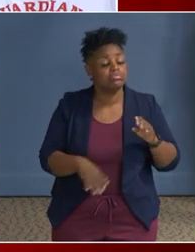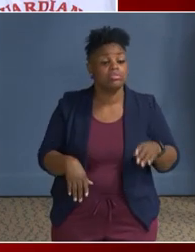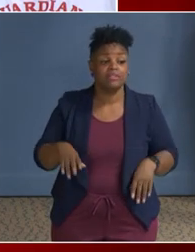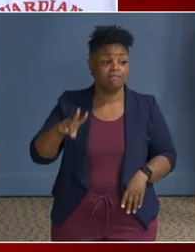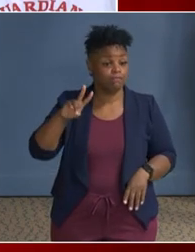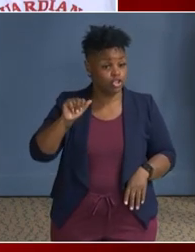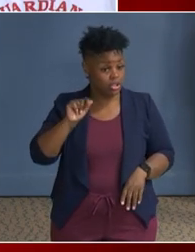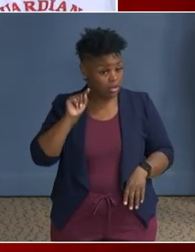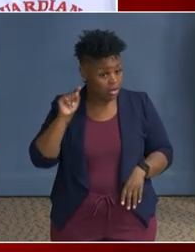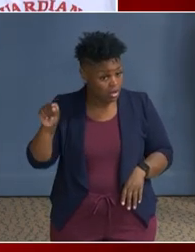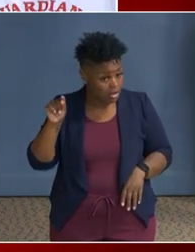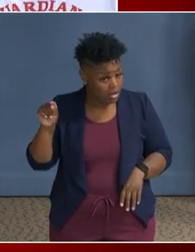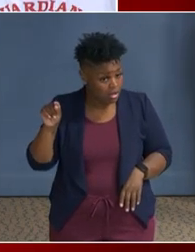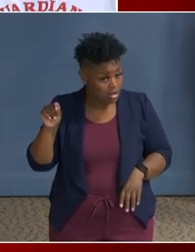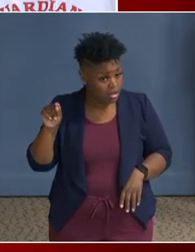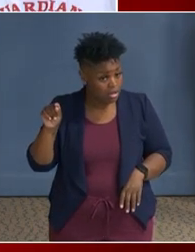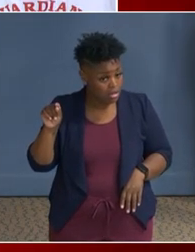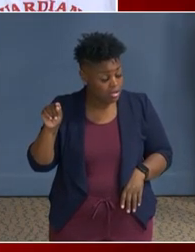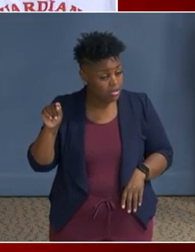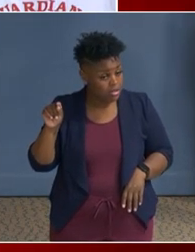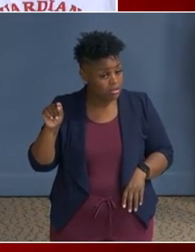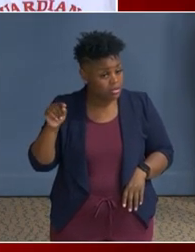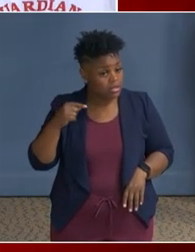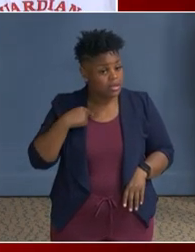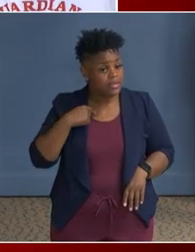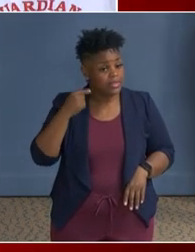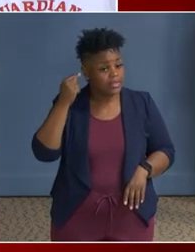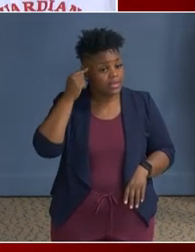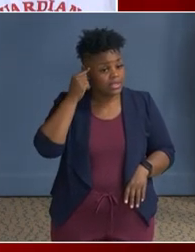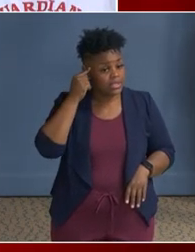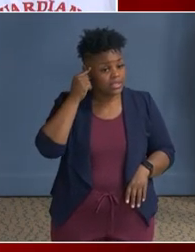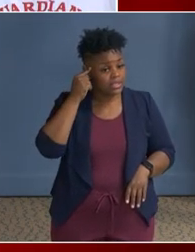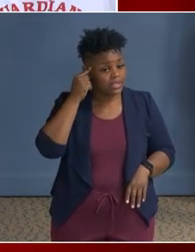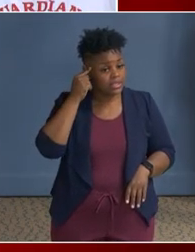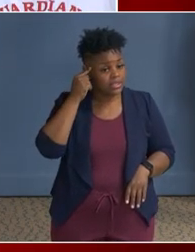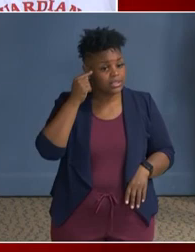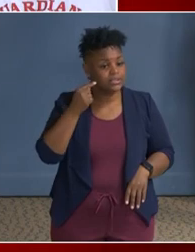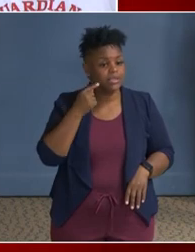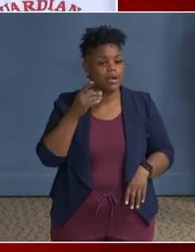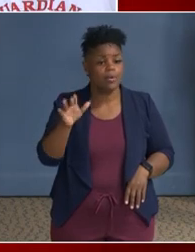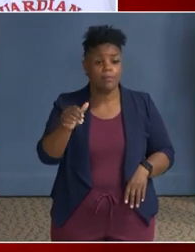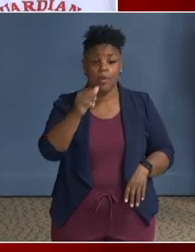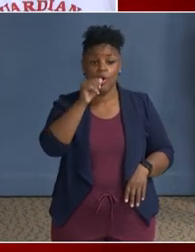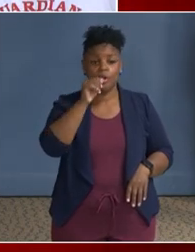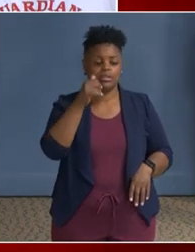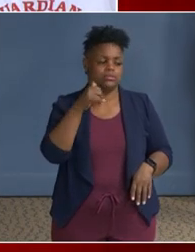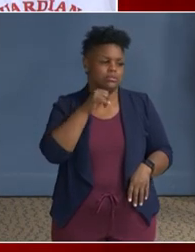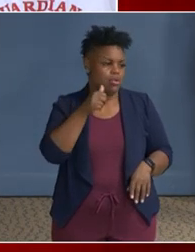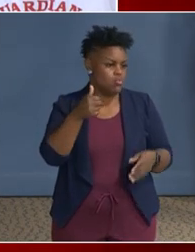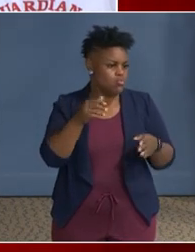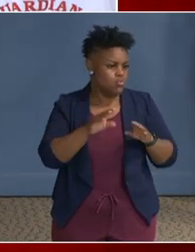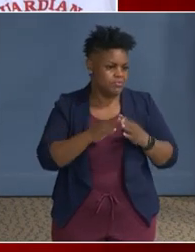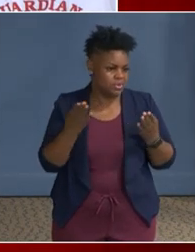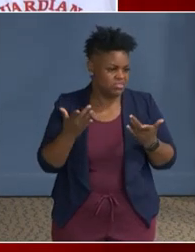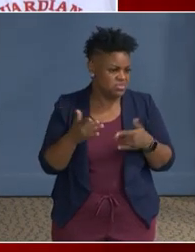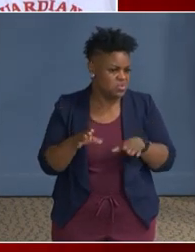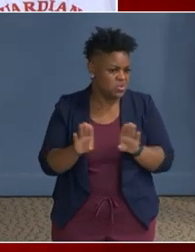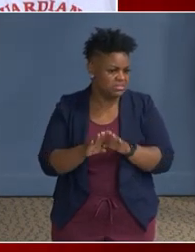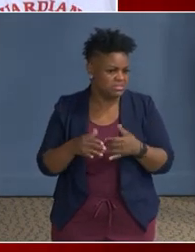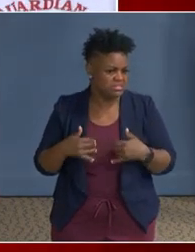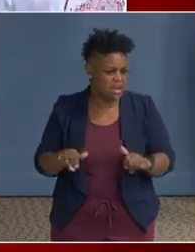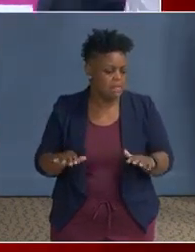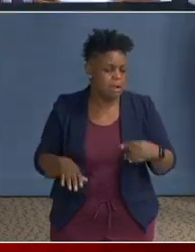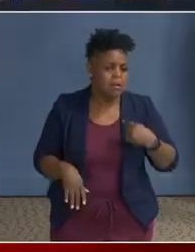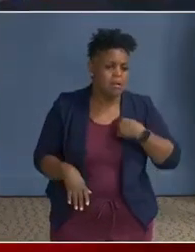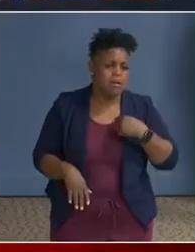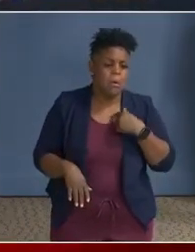am pleased that I think they're still in the posture of not having bars open, and I continue to hope that they remain